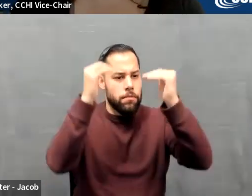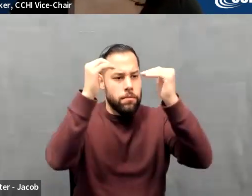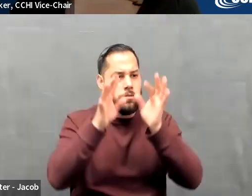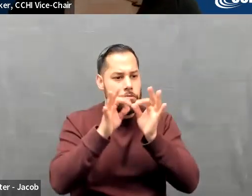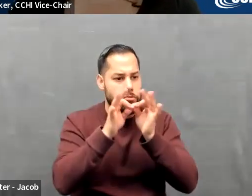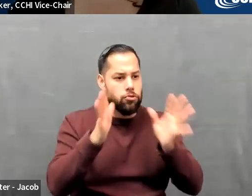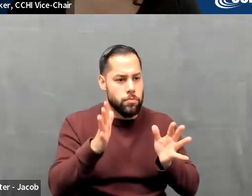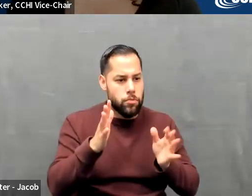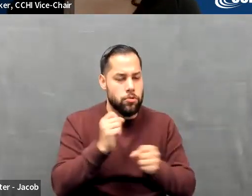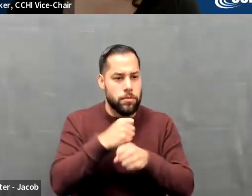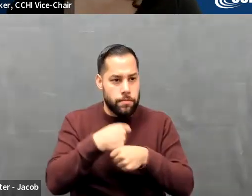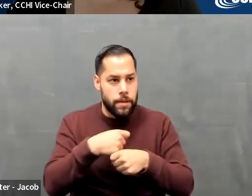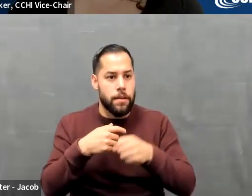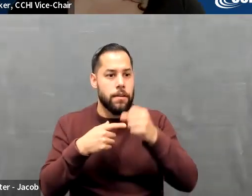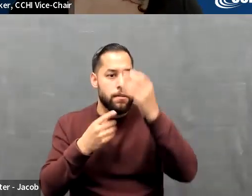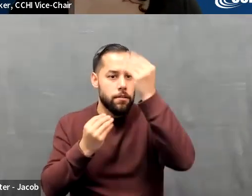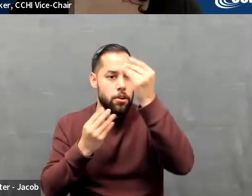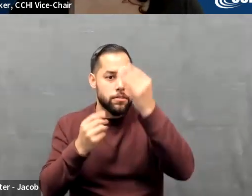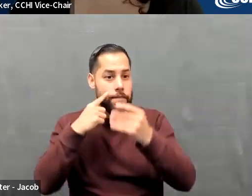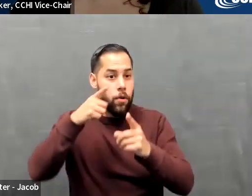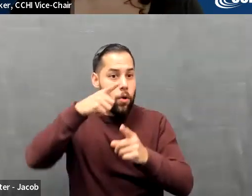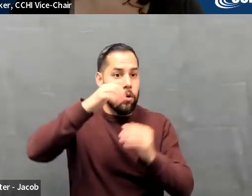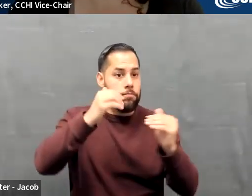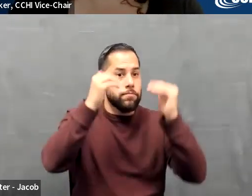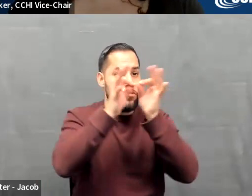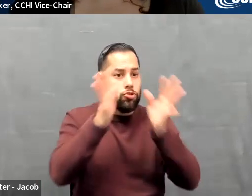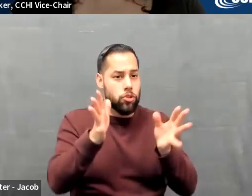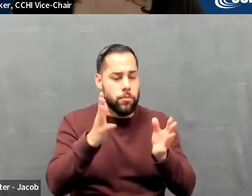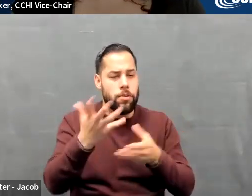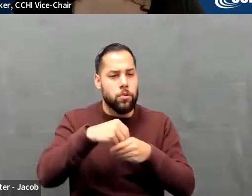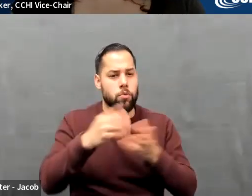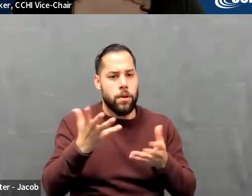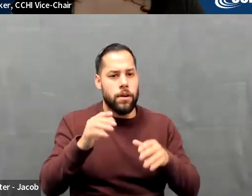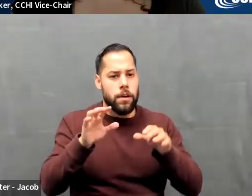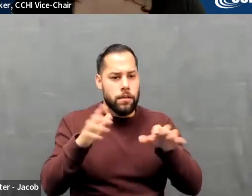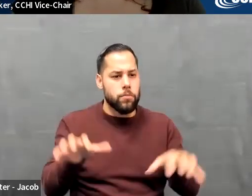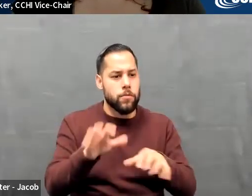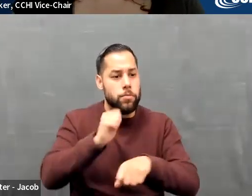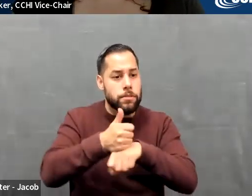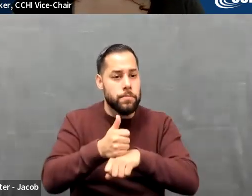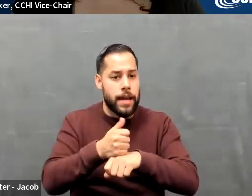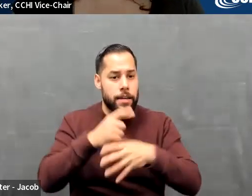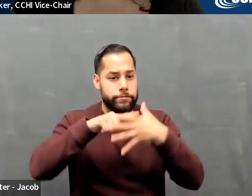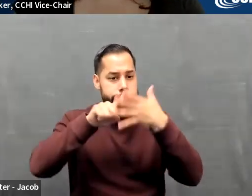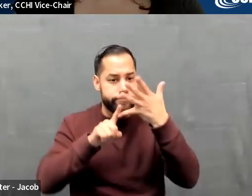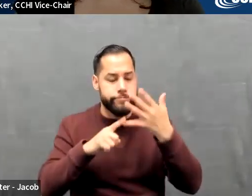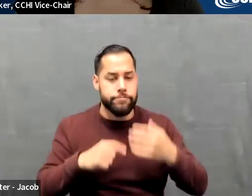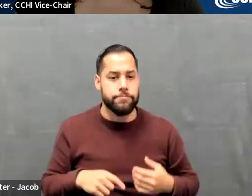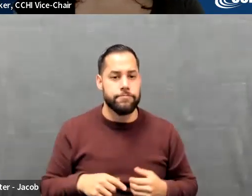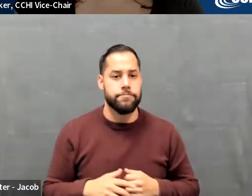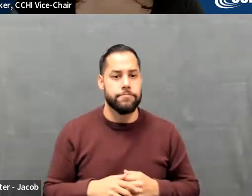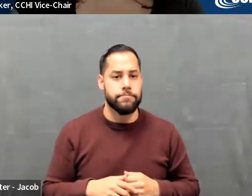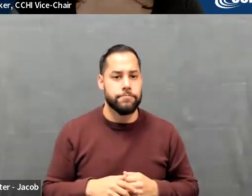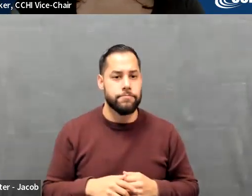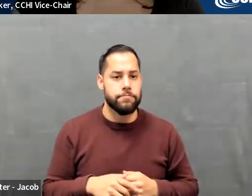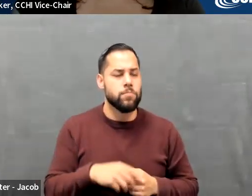content for those interpreters is to include performance-based elements. Absolutely. Yeah, 100%, yeah. And